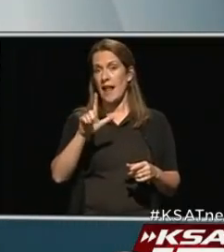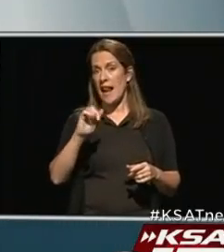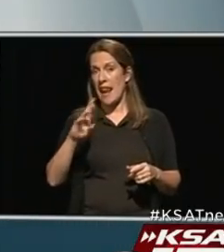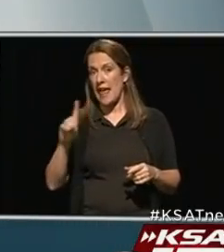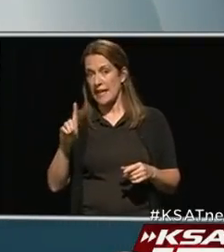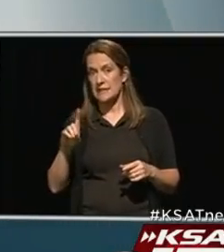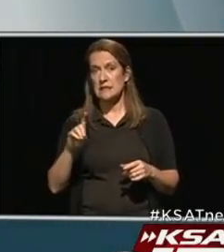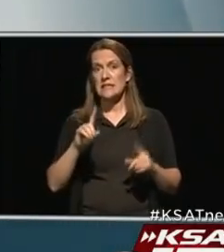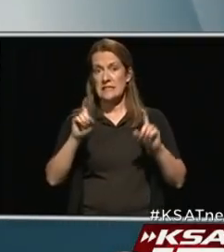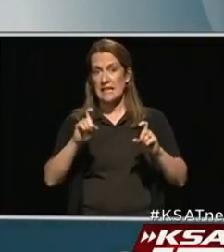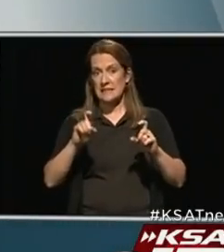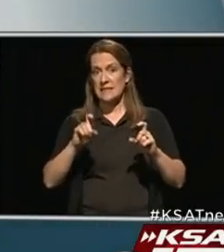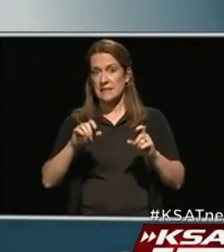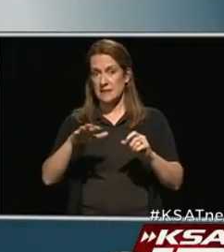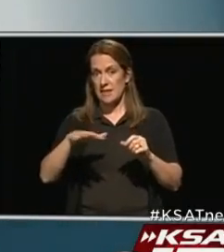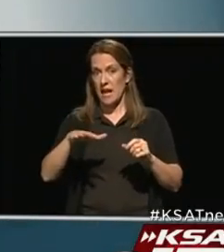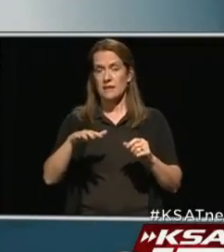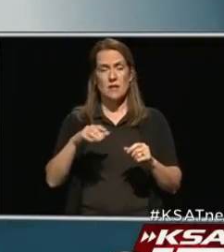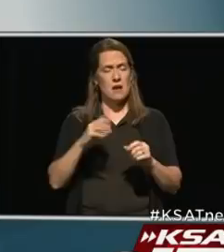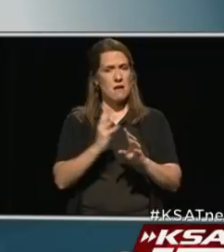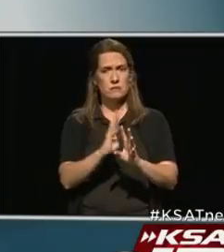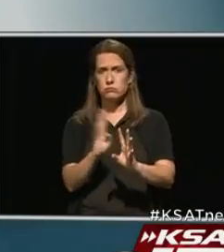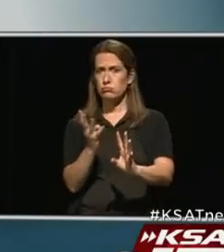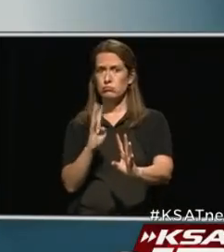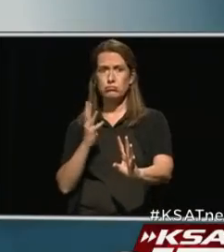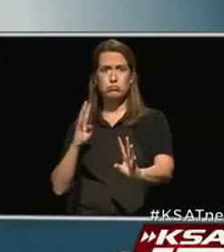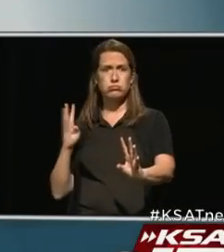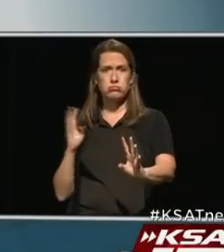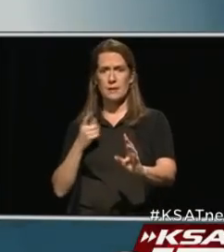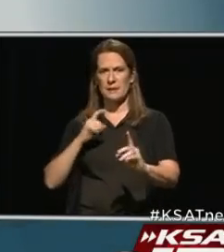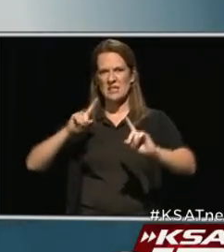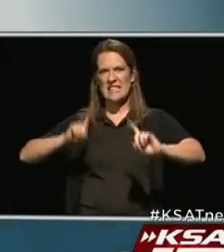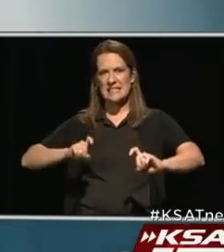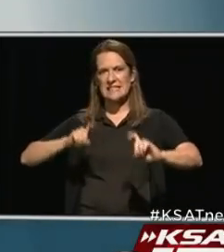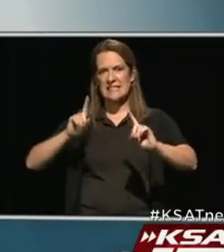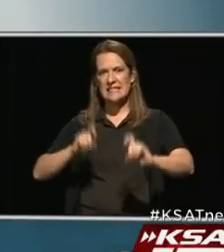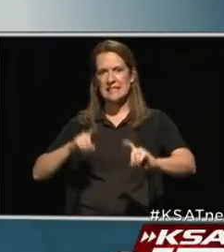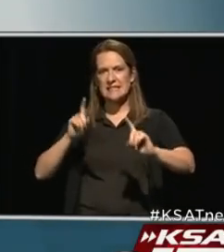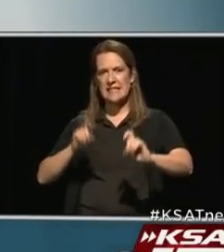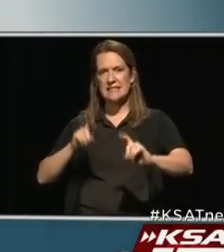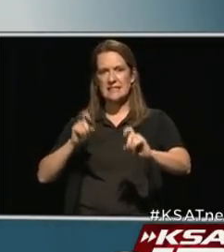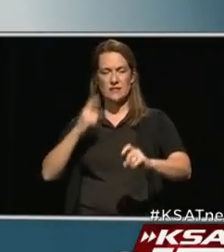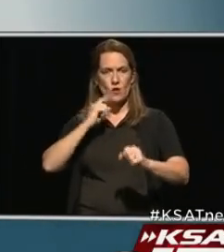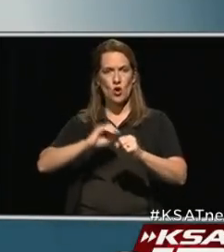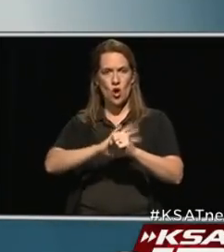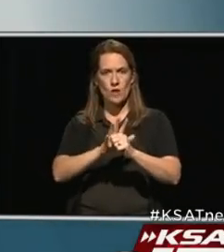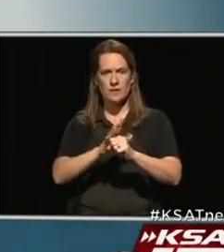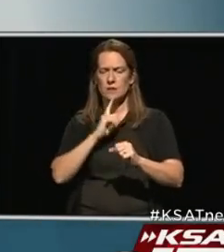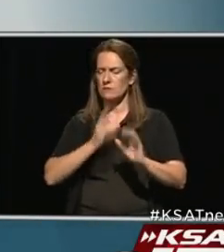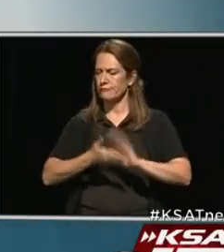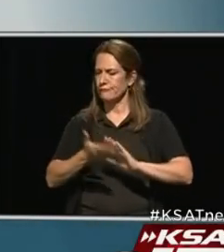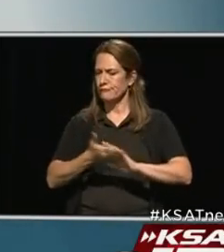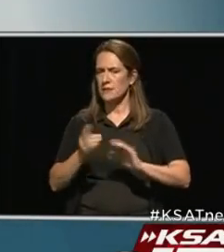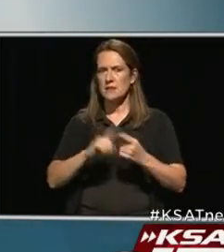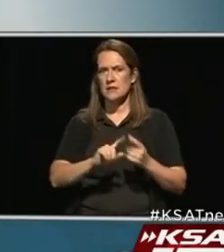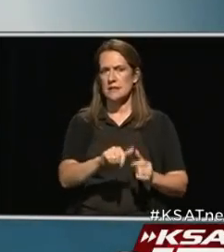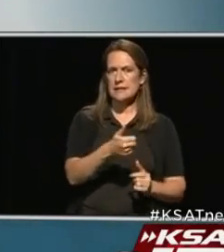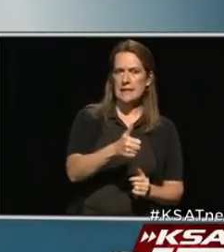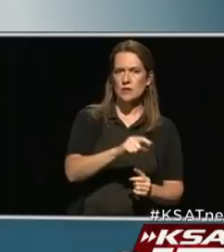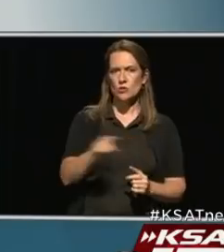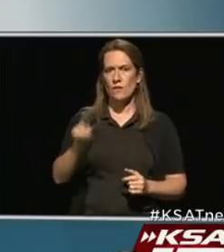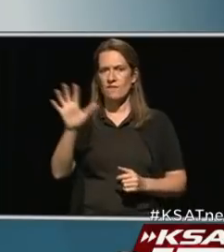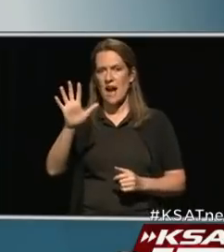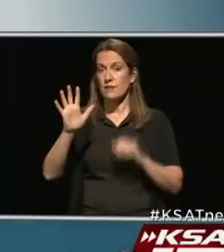We have had steady lines throughout the day. Those two sites are going to continue to operate from 10 a.m. to 5 p.m.